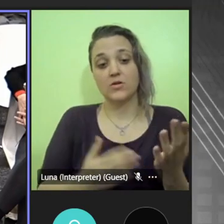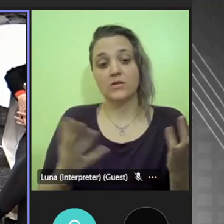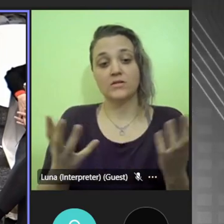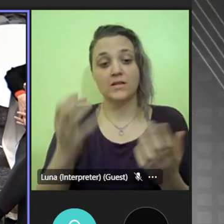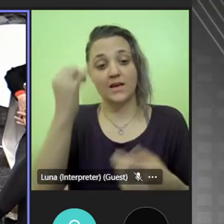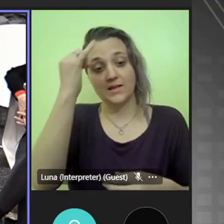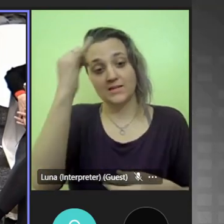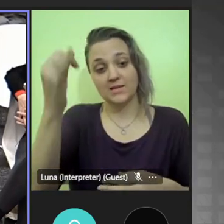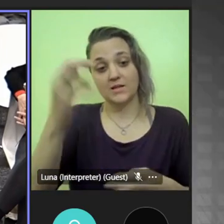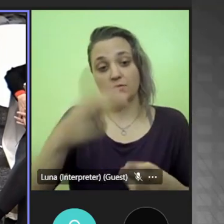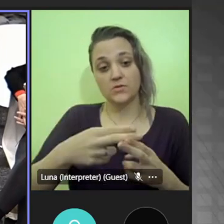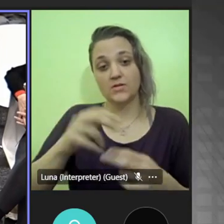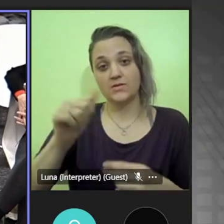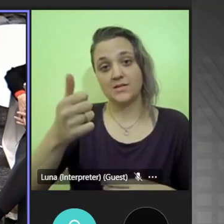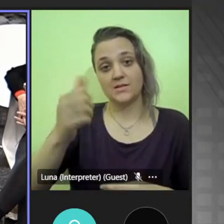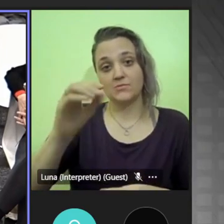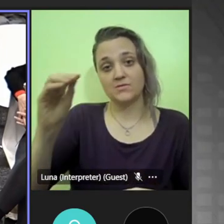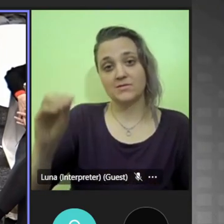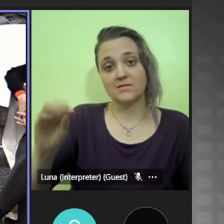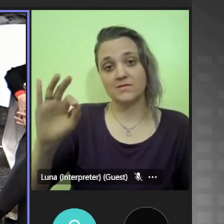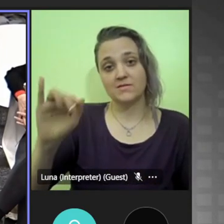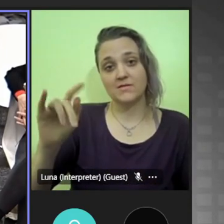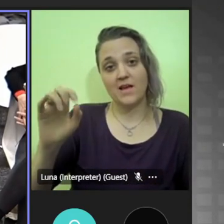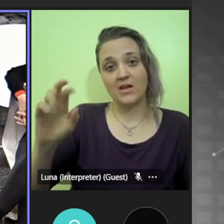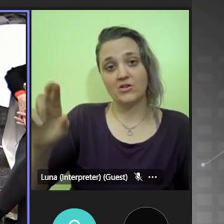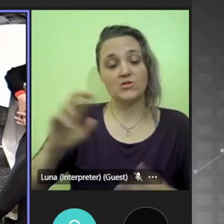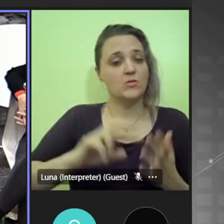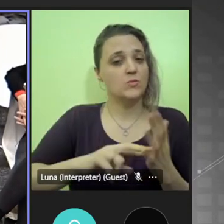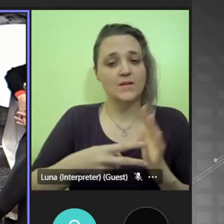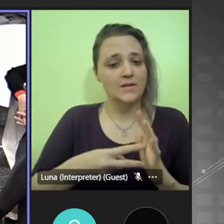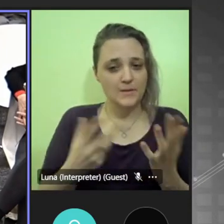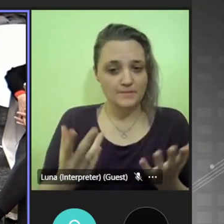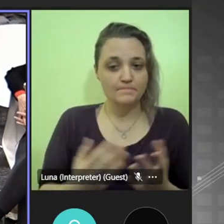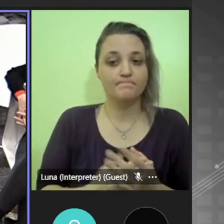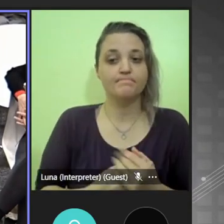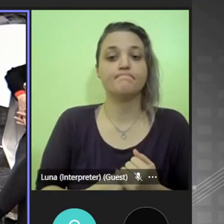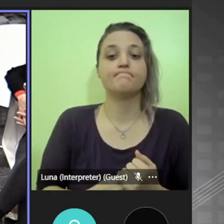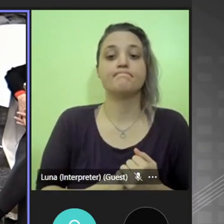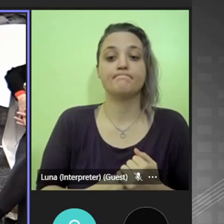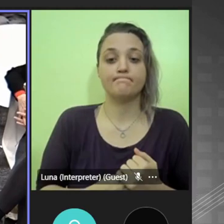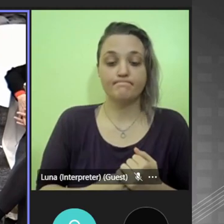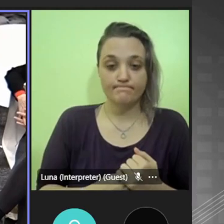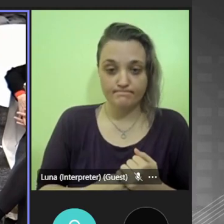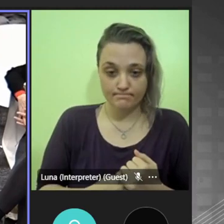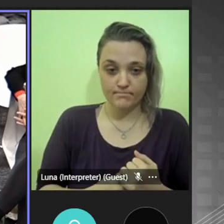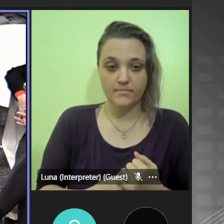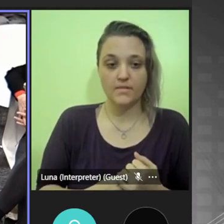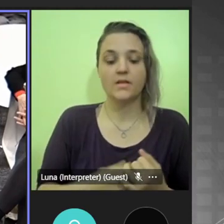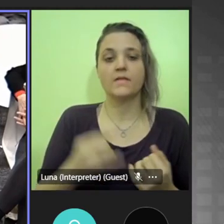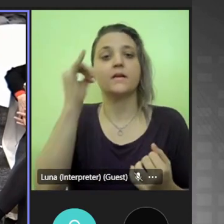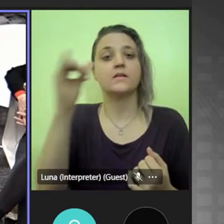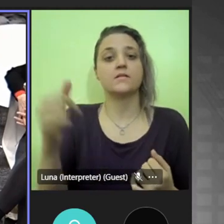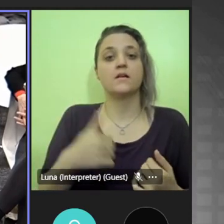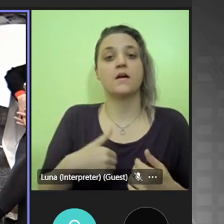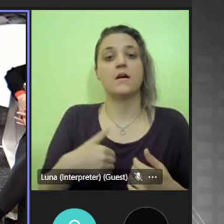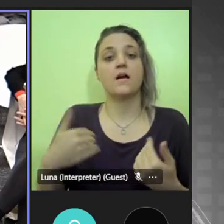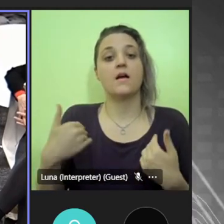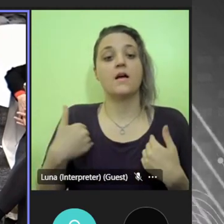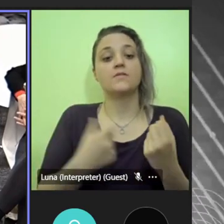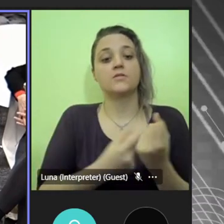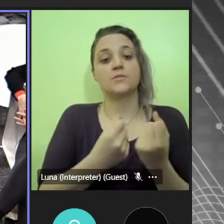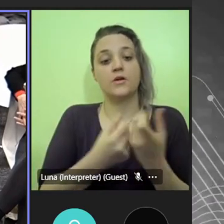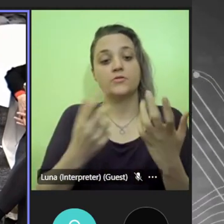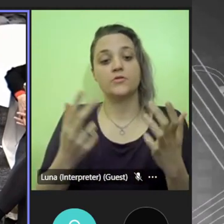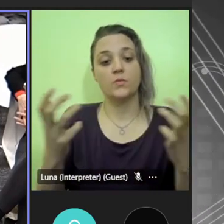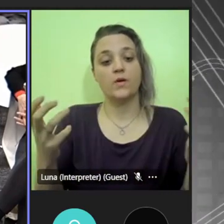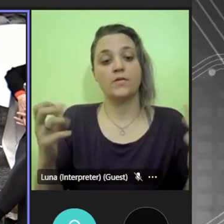part is that our idea was called the 10% factor. Okay, what I mean by that is with this idea that I